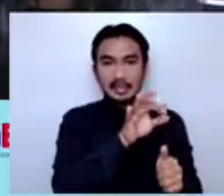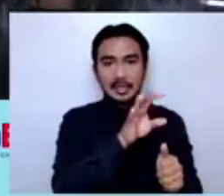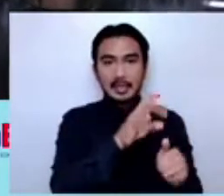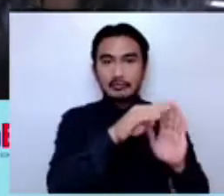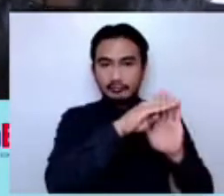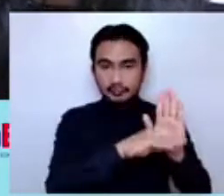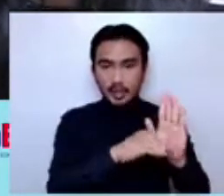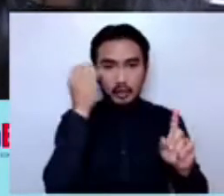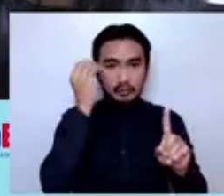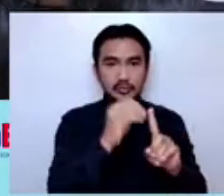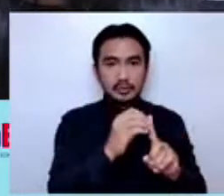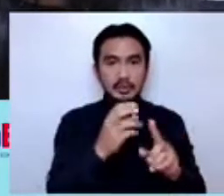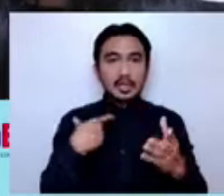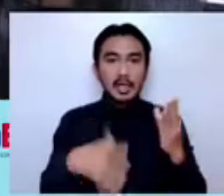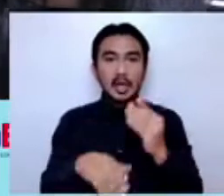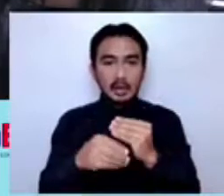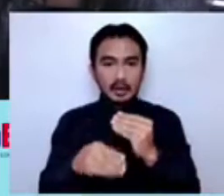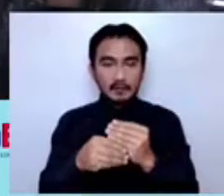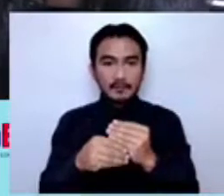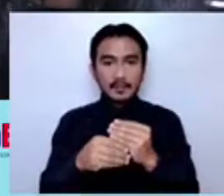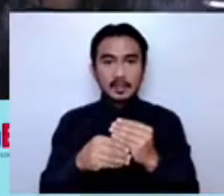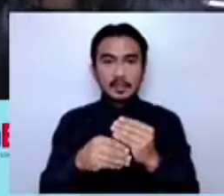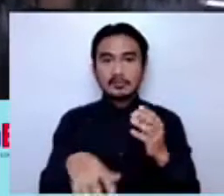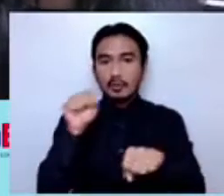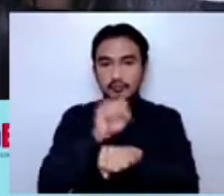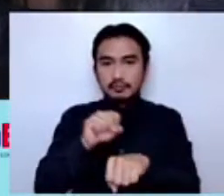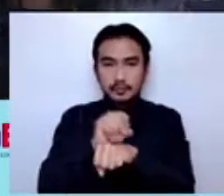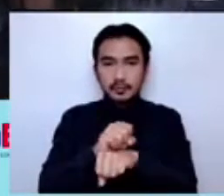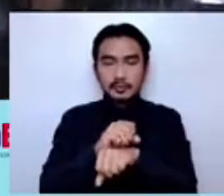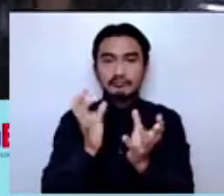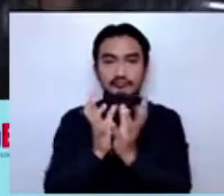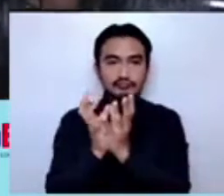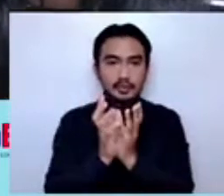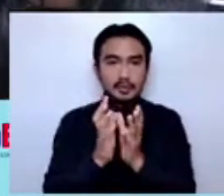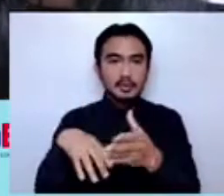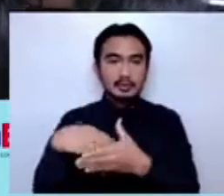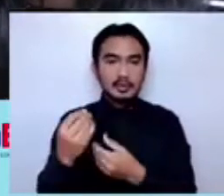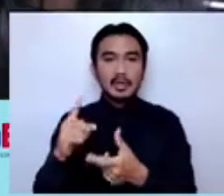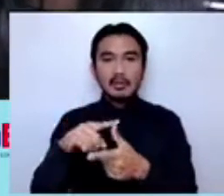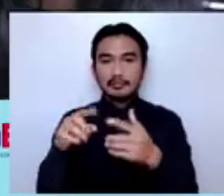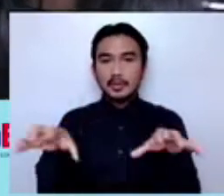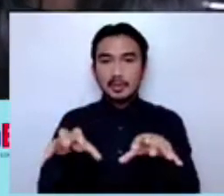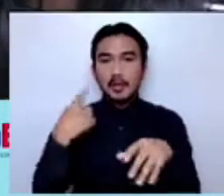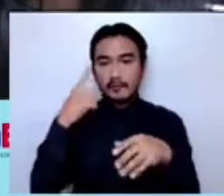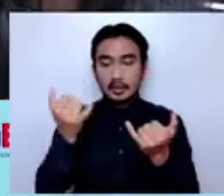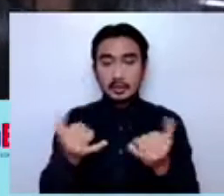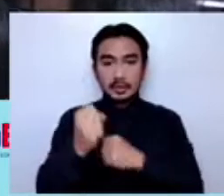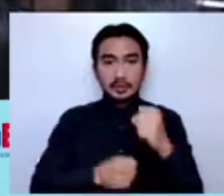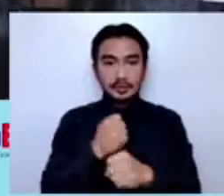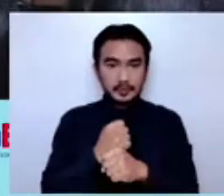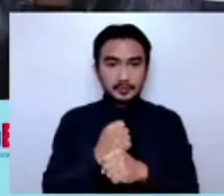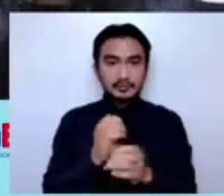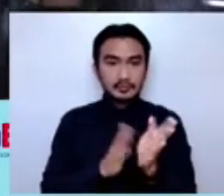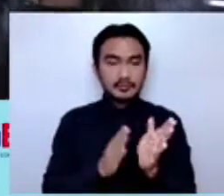Objective 19, that our full-time teacher broadcasters will use for this school year. And again, even though we